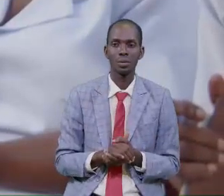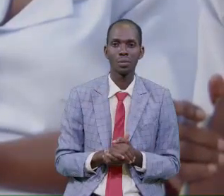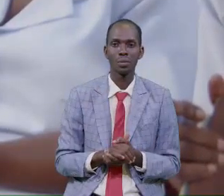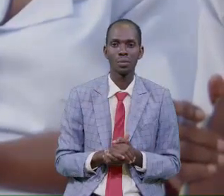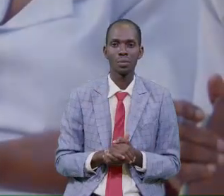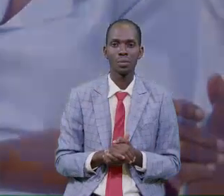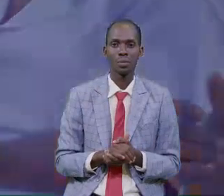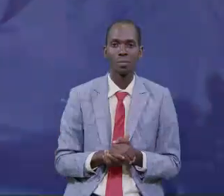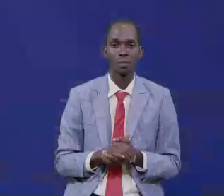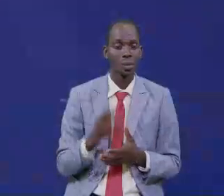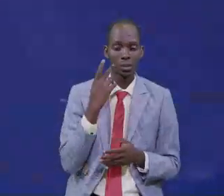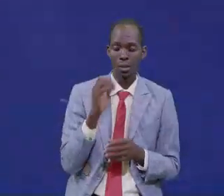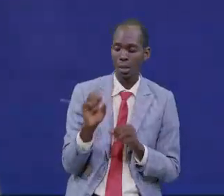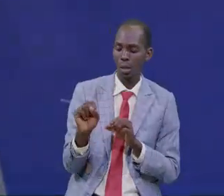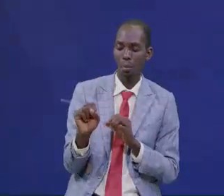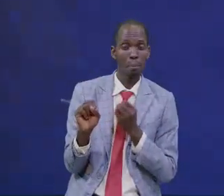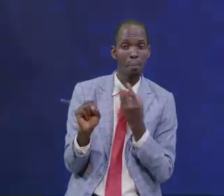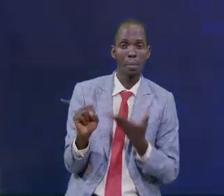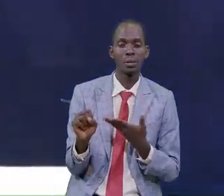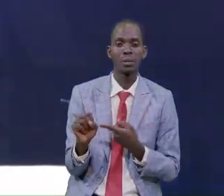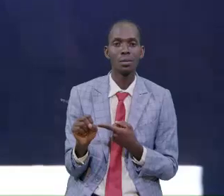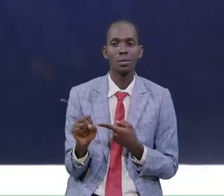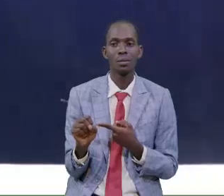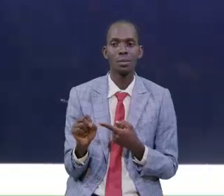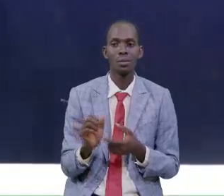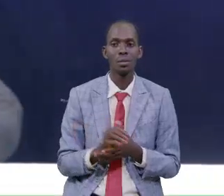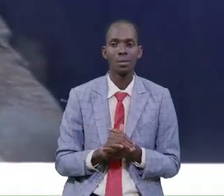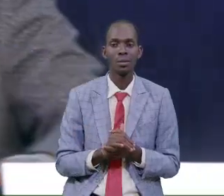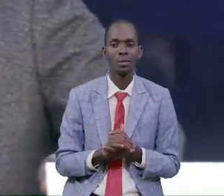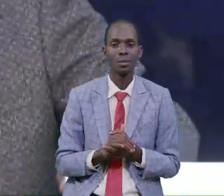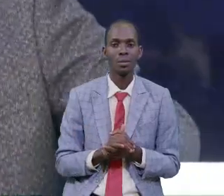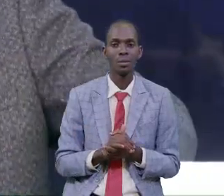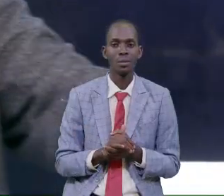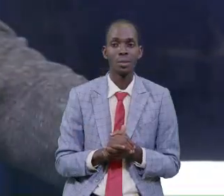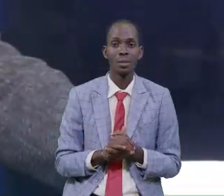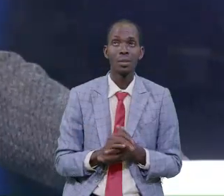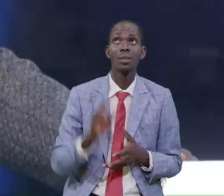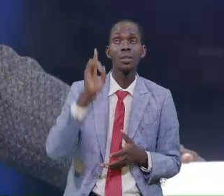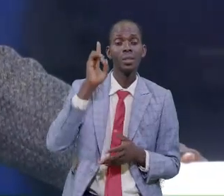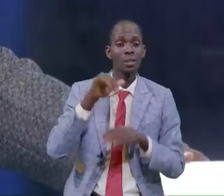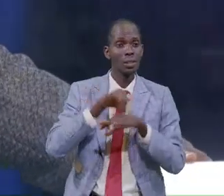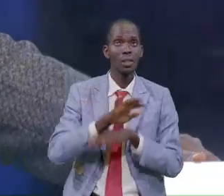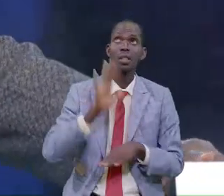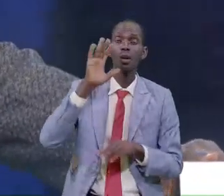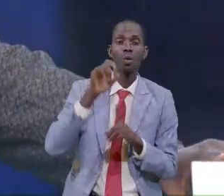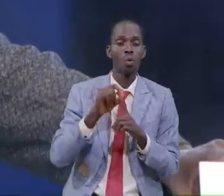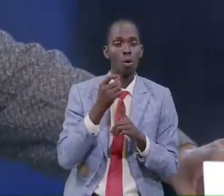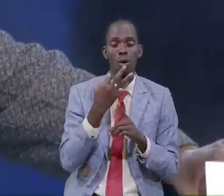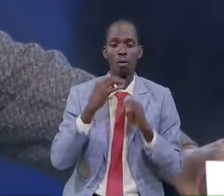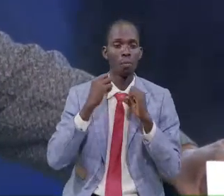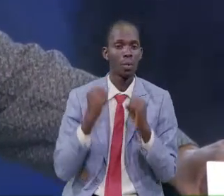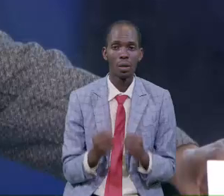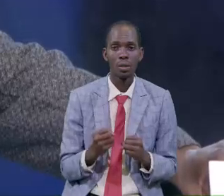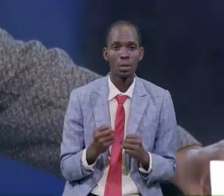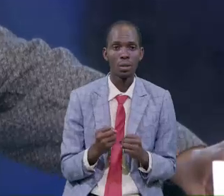plural. He sent His word of power. that word is sent